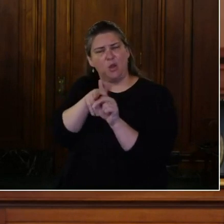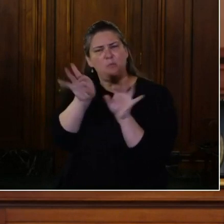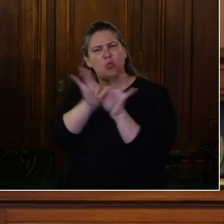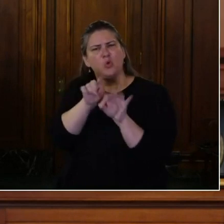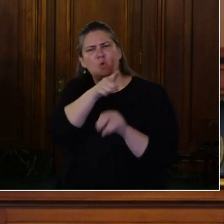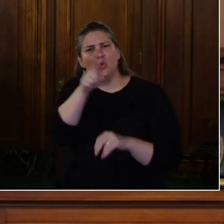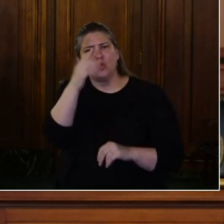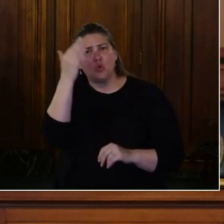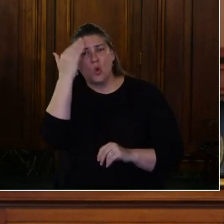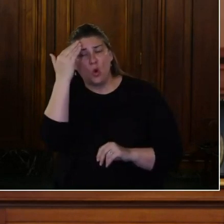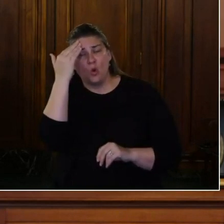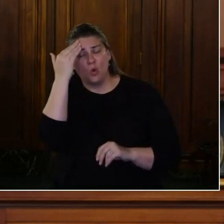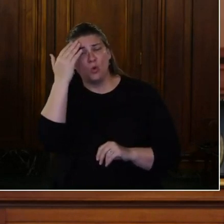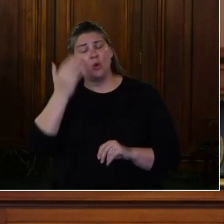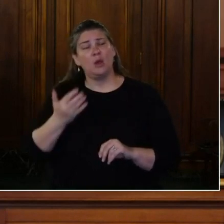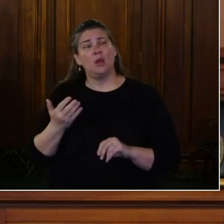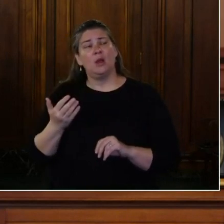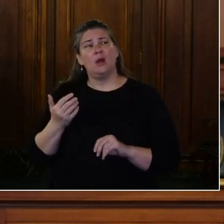that this